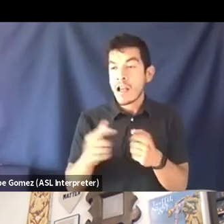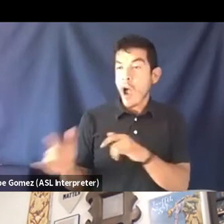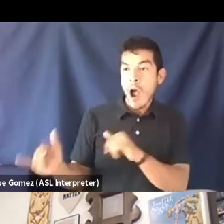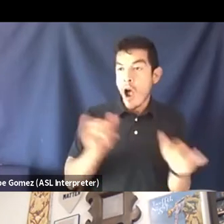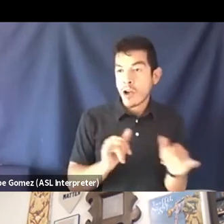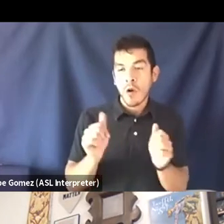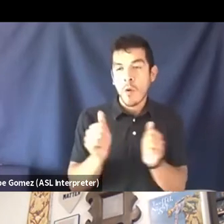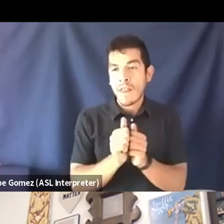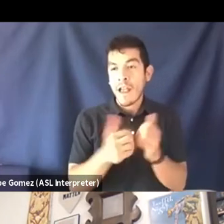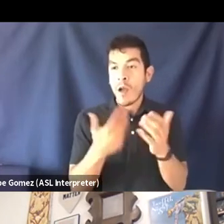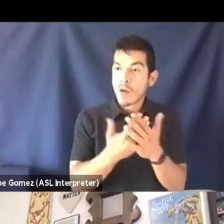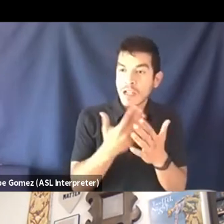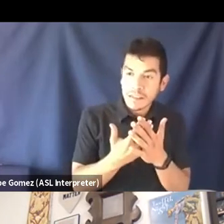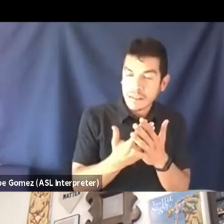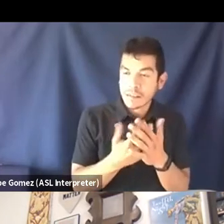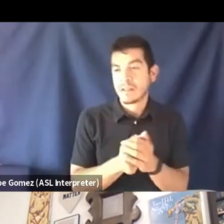she said, like just how...